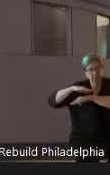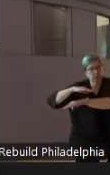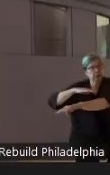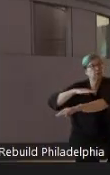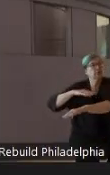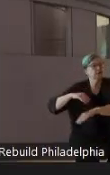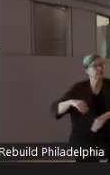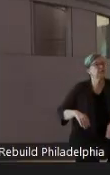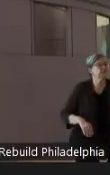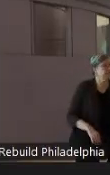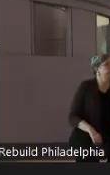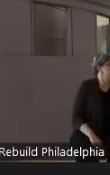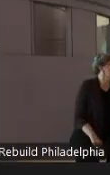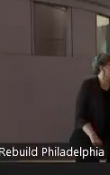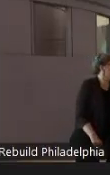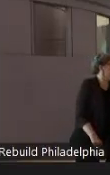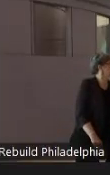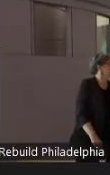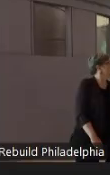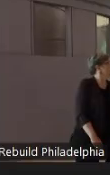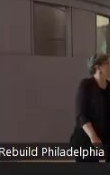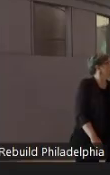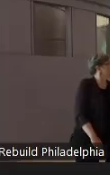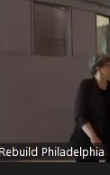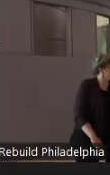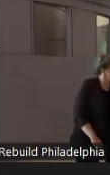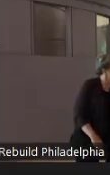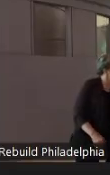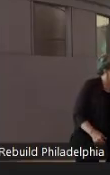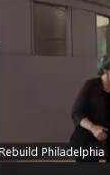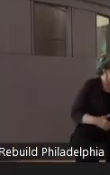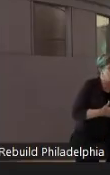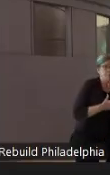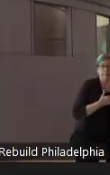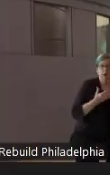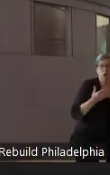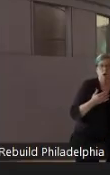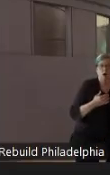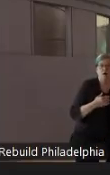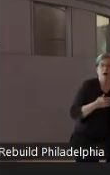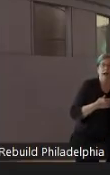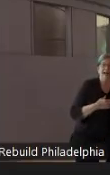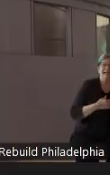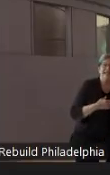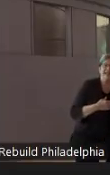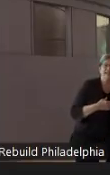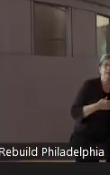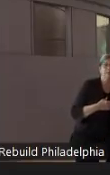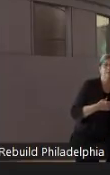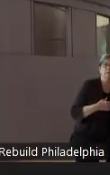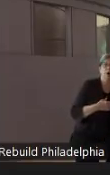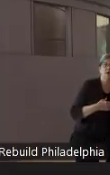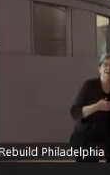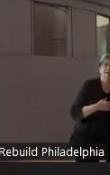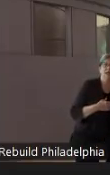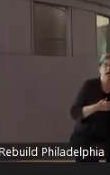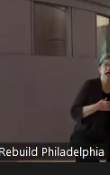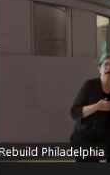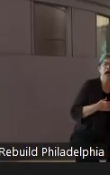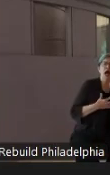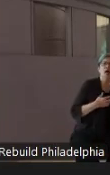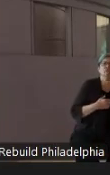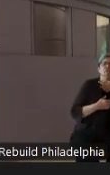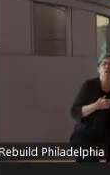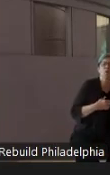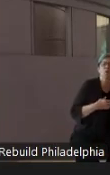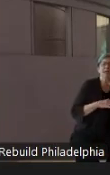Parkside and a member of East Parkside Residents Association. It's so funny. I'm sorry. I want to know if there'll be night